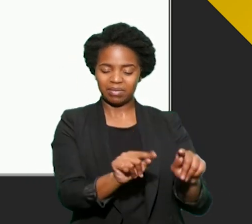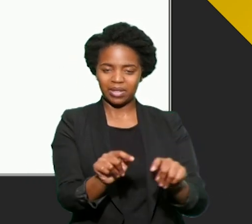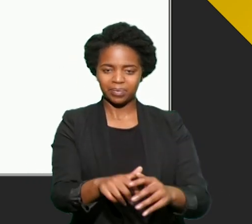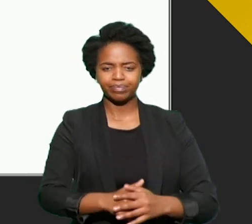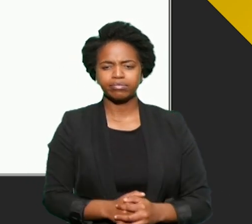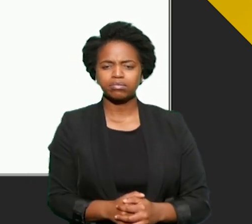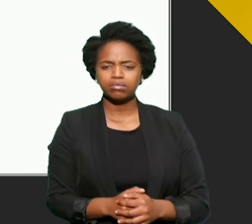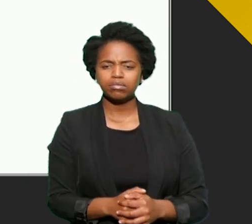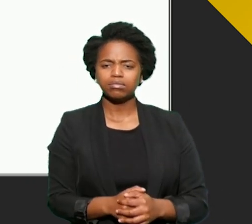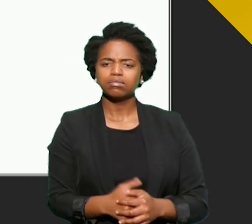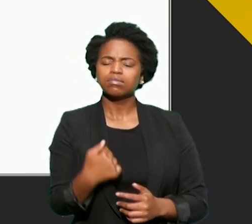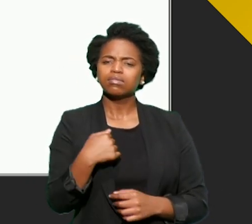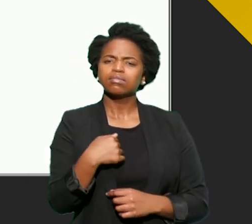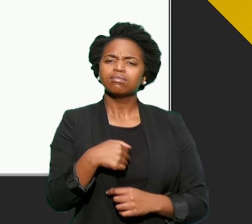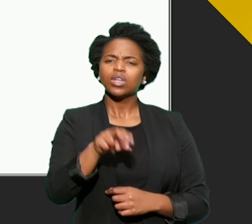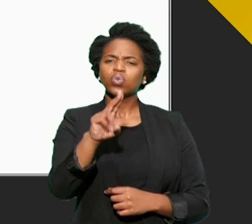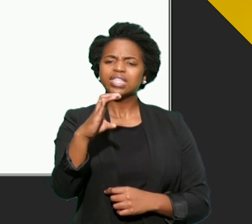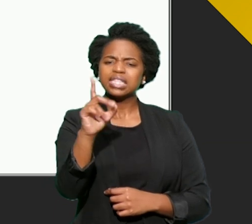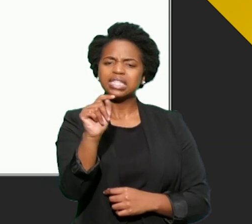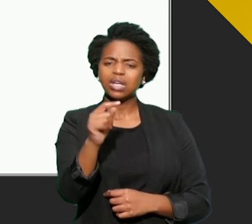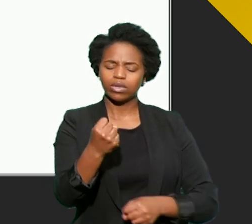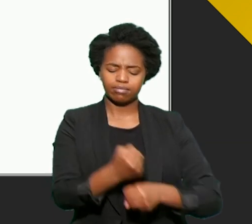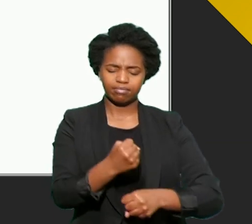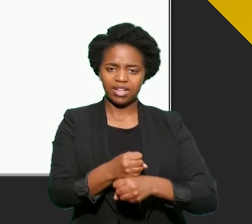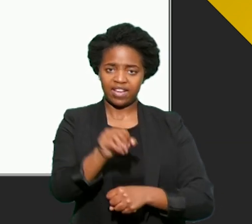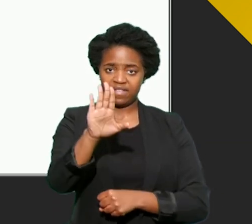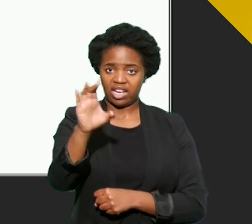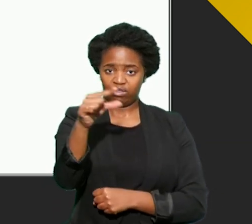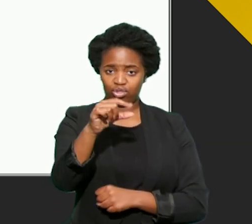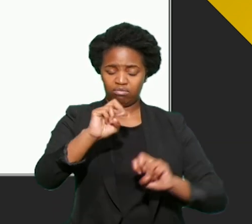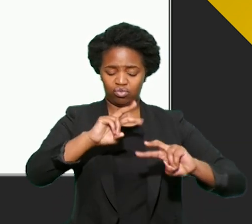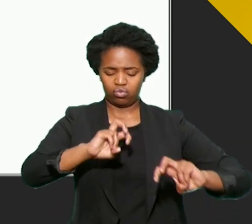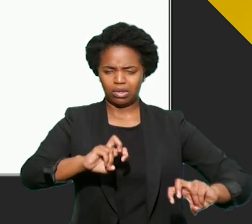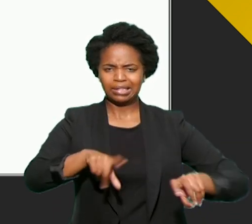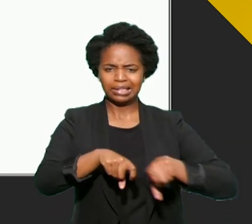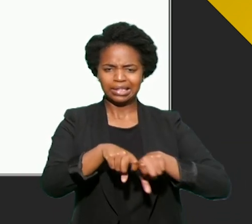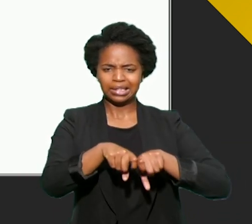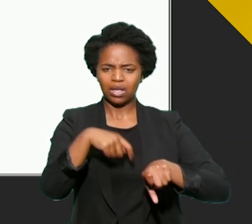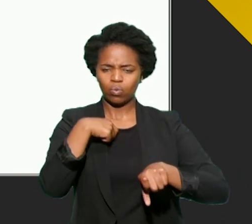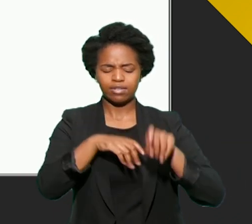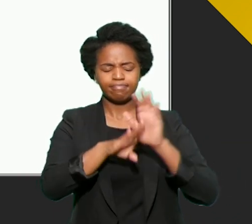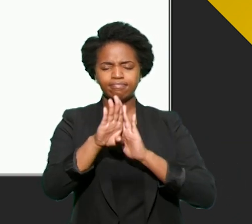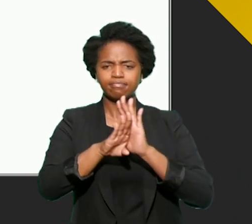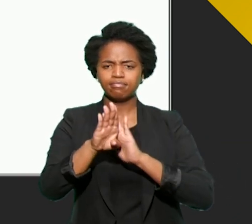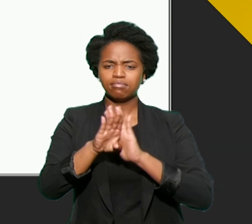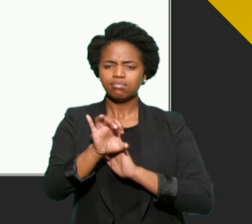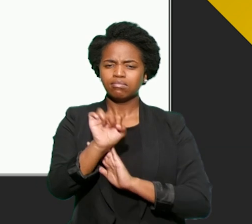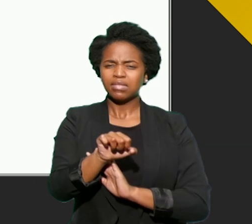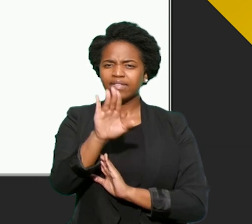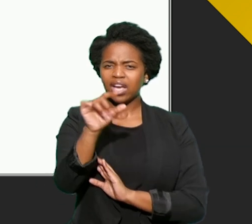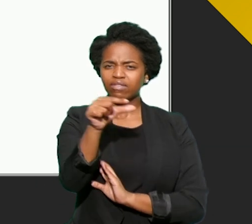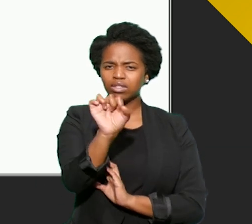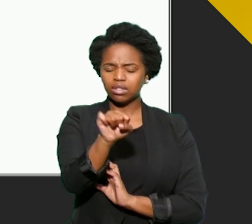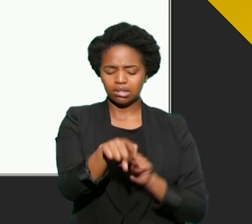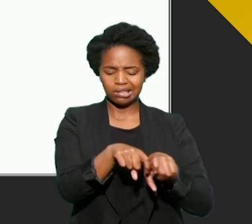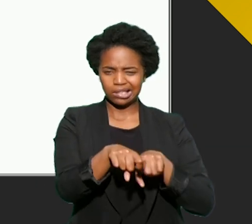Town, we are working in 5G research and testing. We are developing a 5G testbed that can be